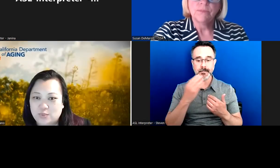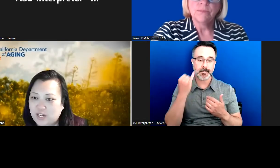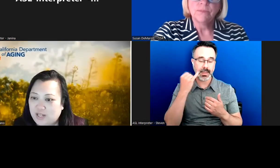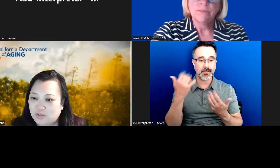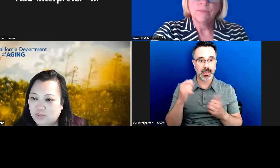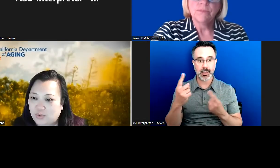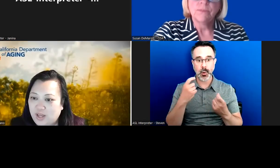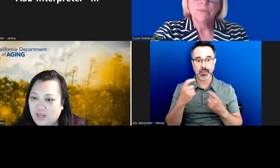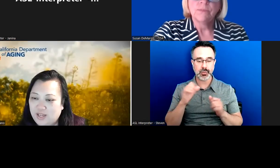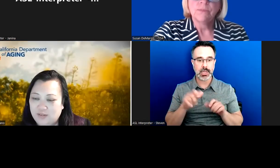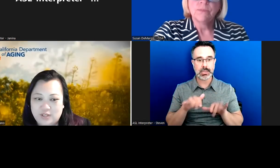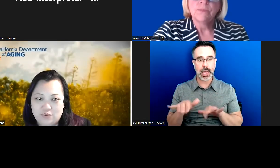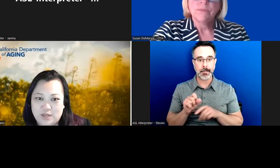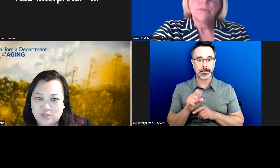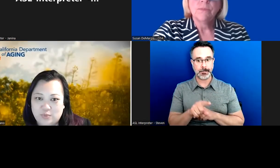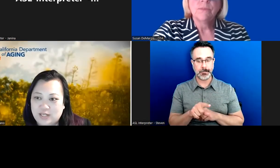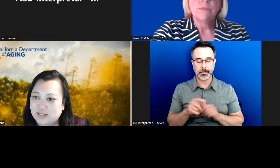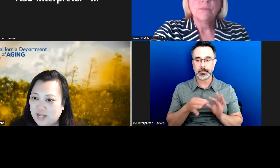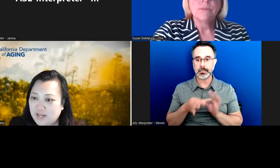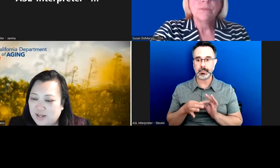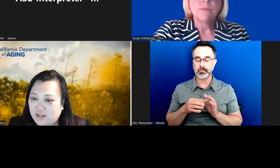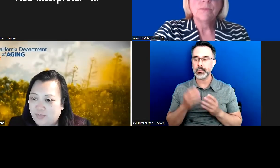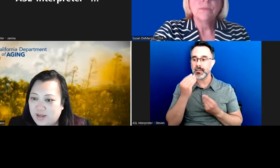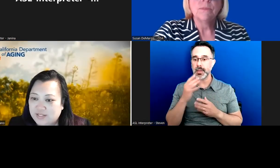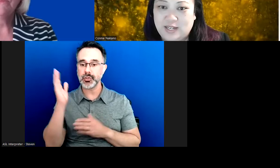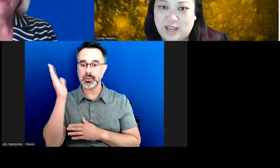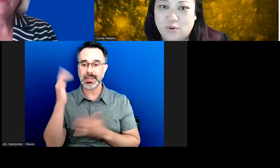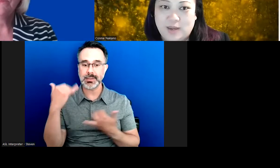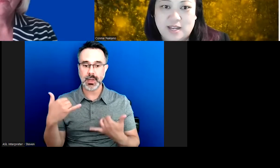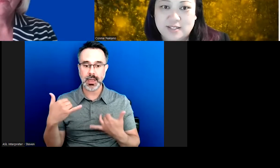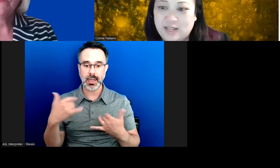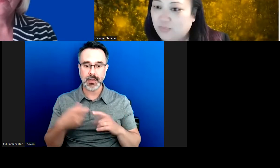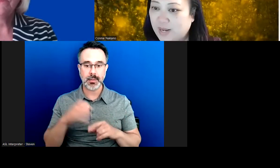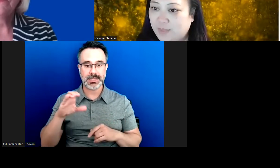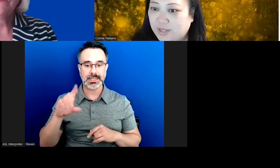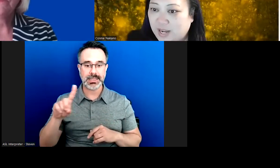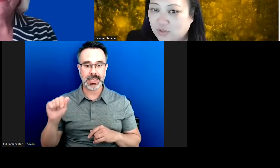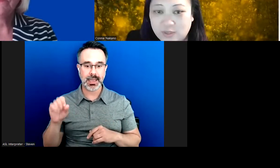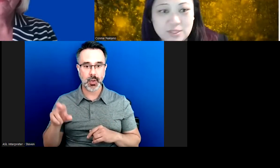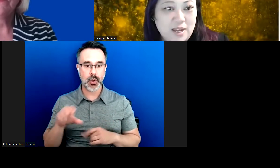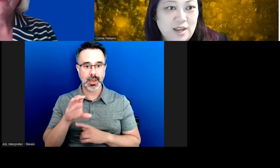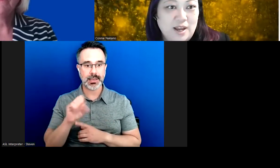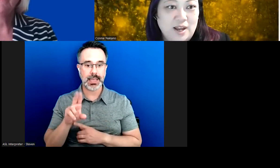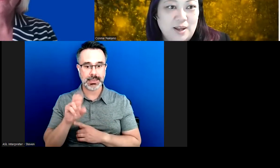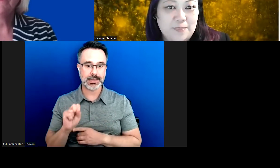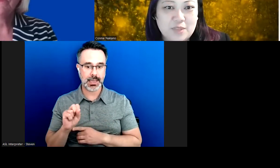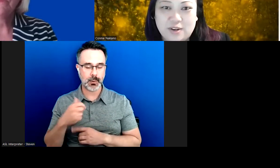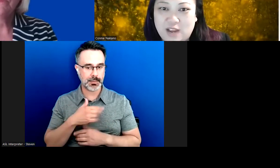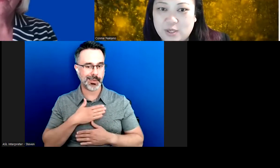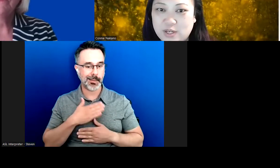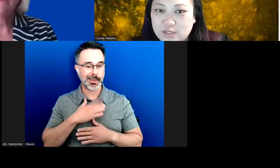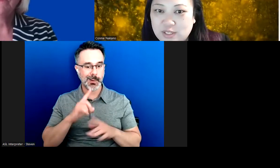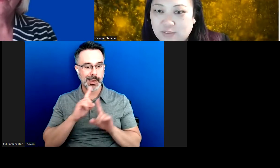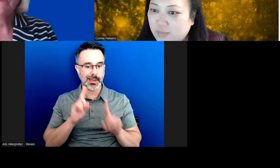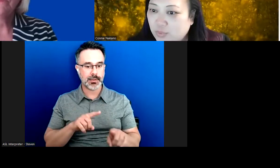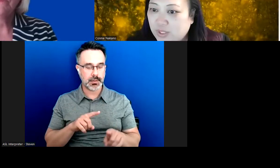questions pertaining to any of the information presented today by CDA or by Sac State, we'd be happy to answer those. There have